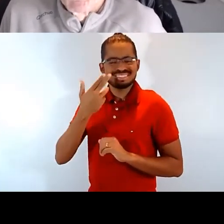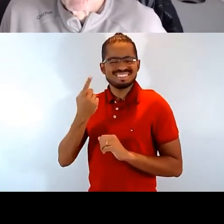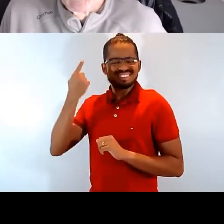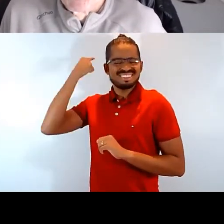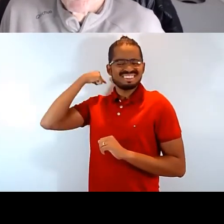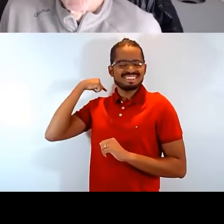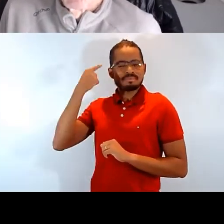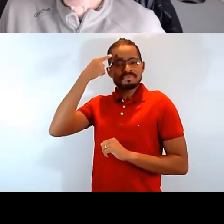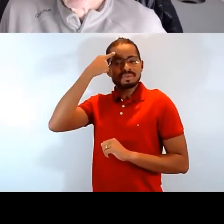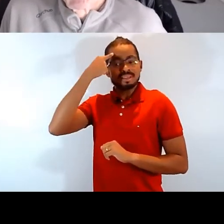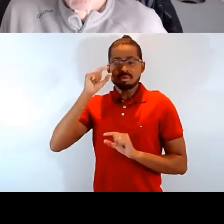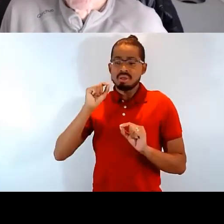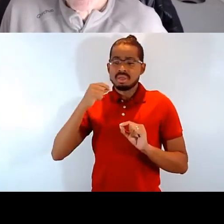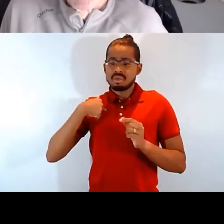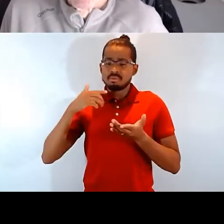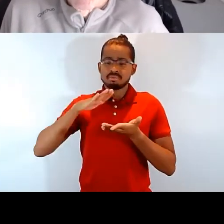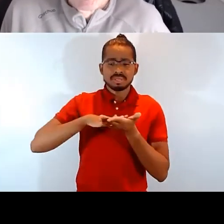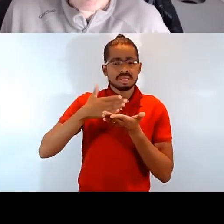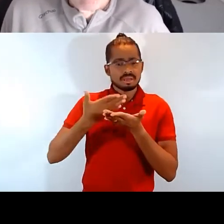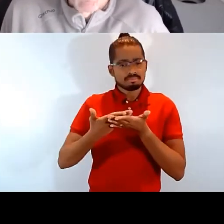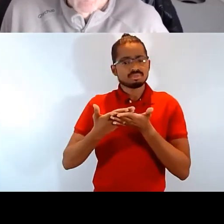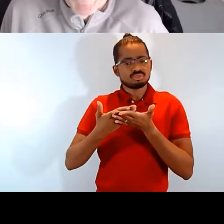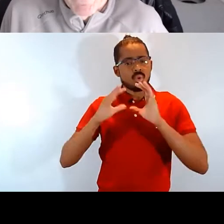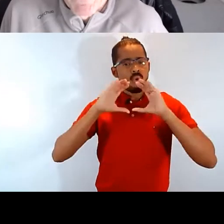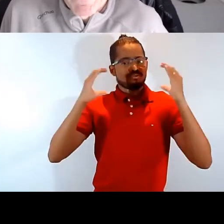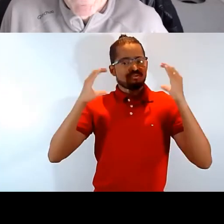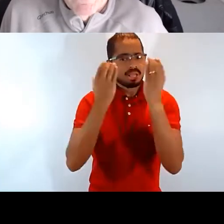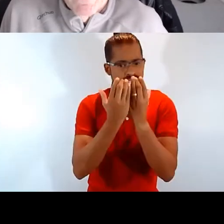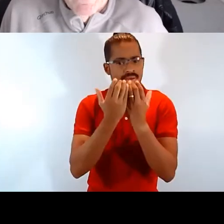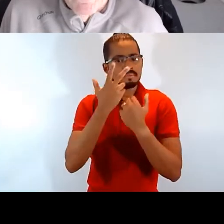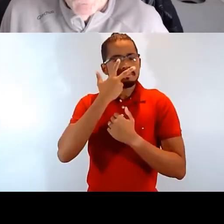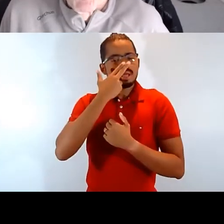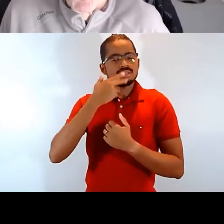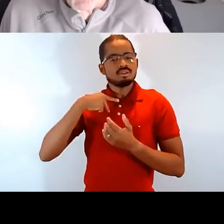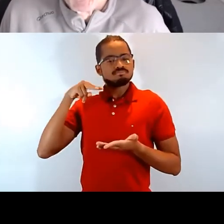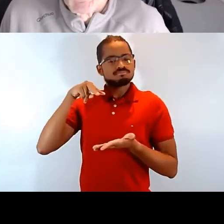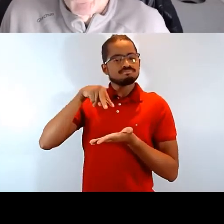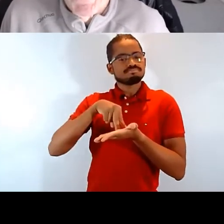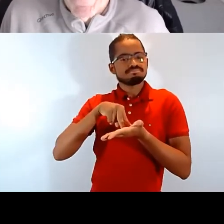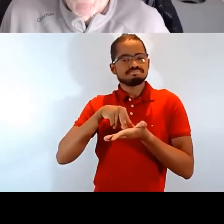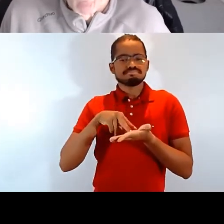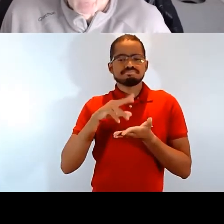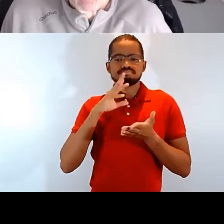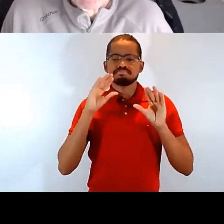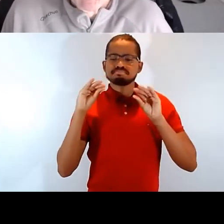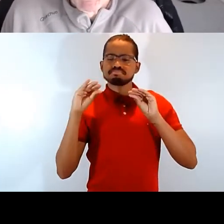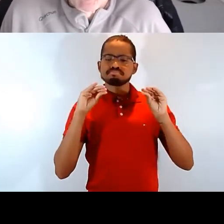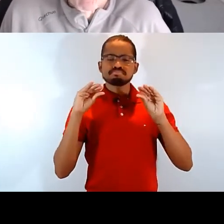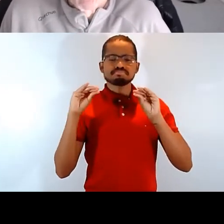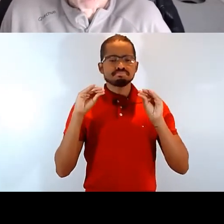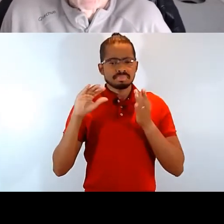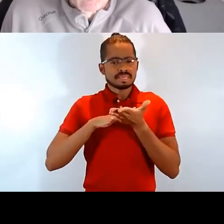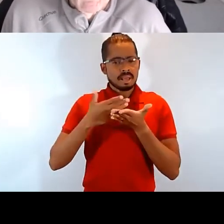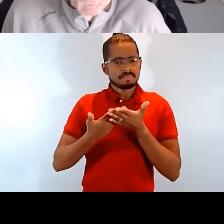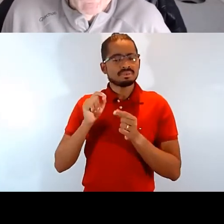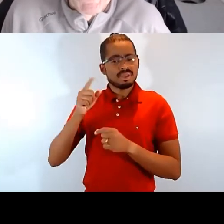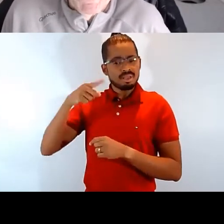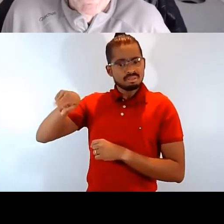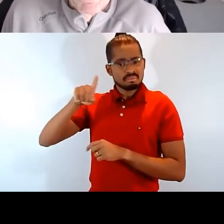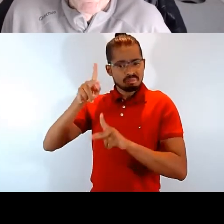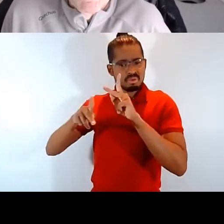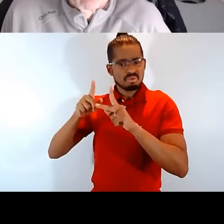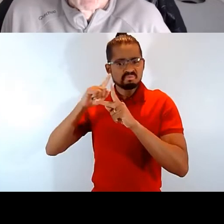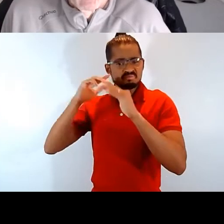communication between so-called high-level speakers. So originally, at the very beginning of conference